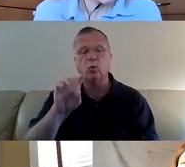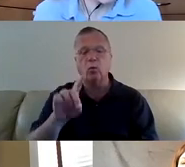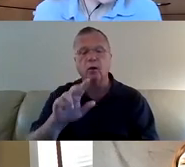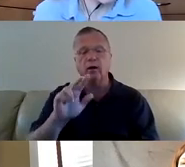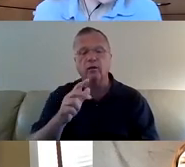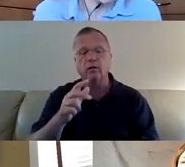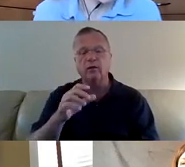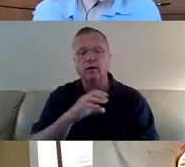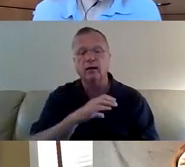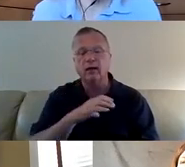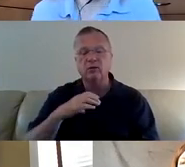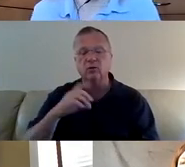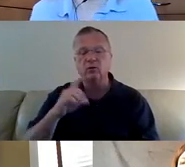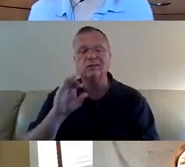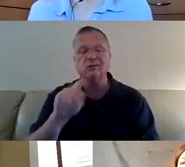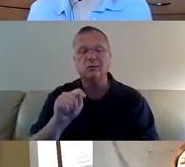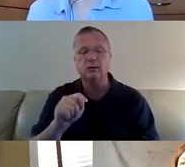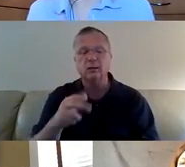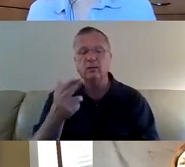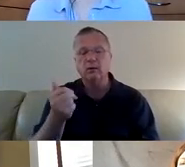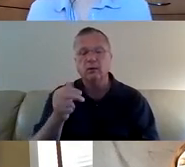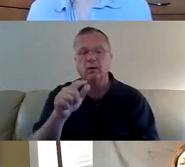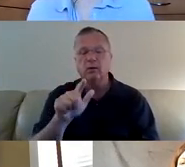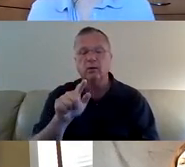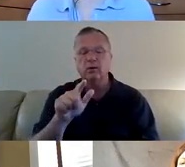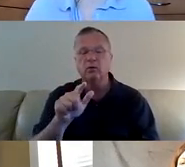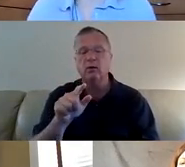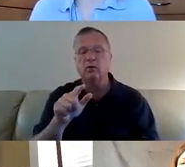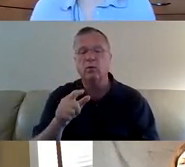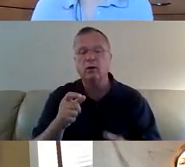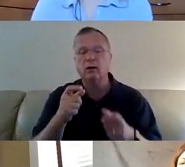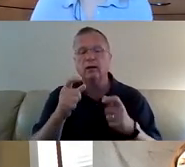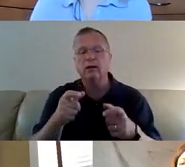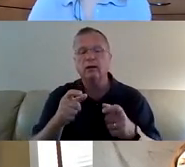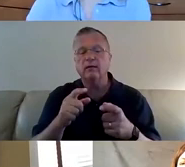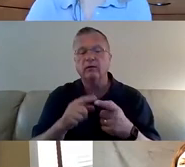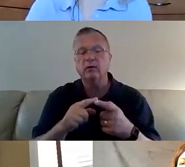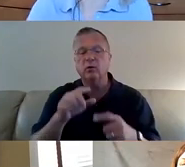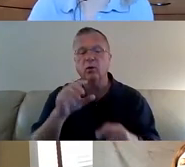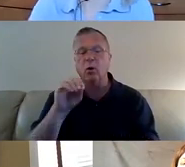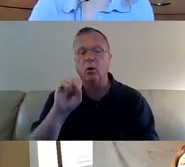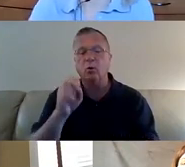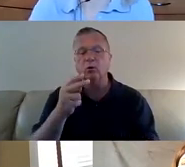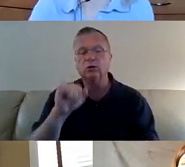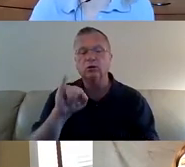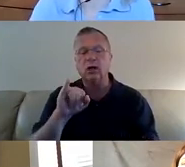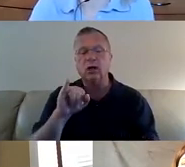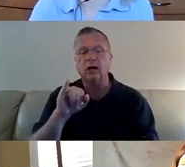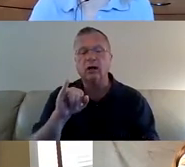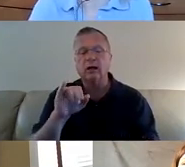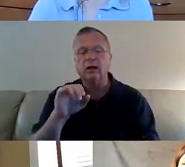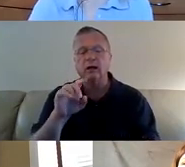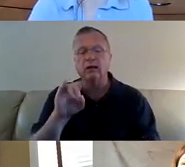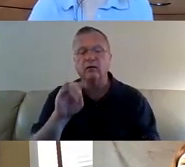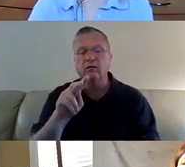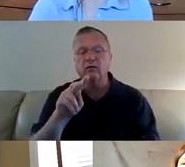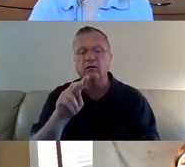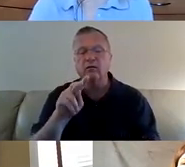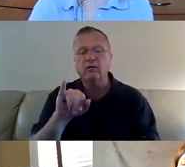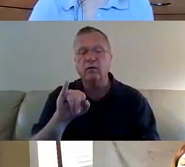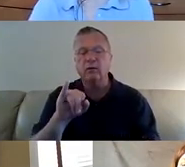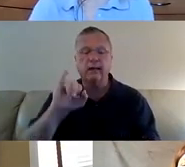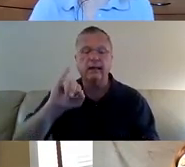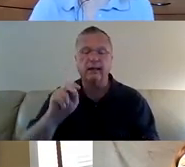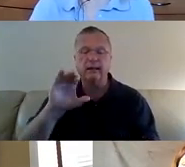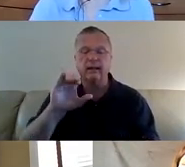Number 1321, Resolution granting unto Oshai Jabari, Inc., their successors, and assigns the privilege